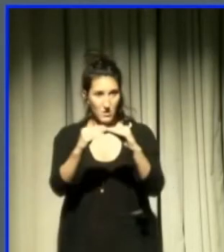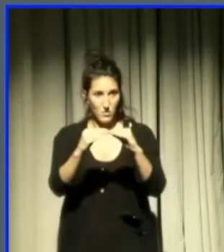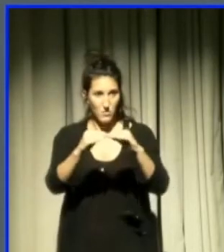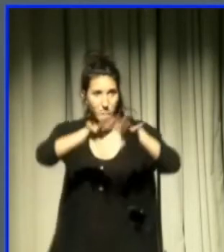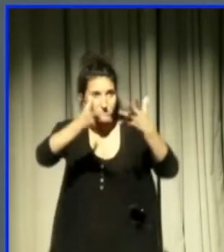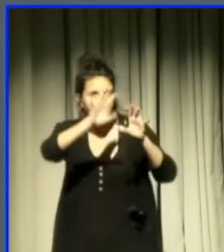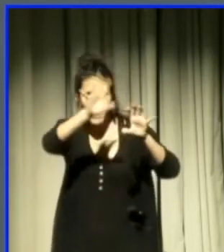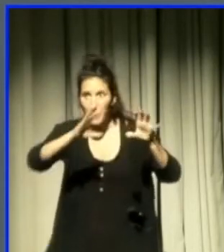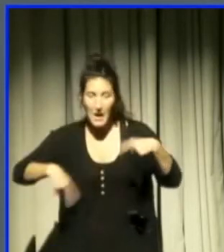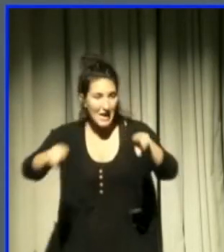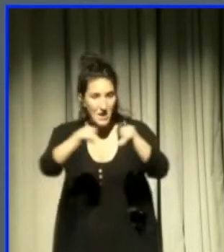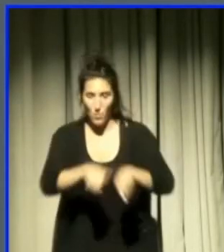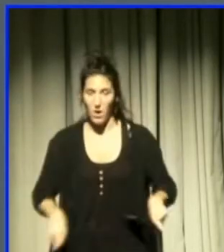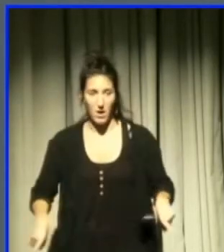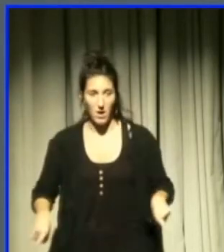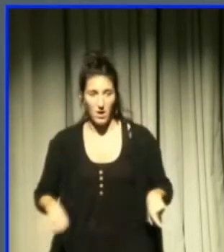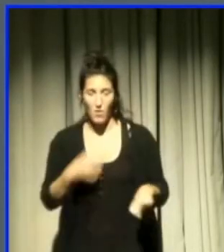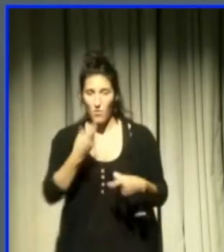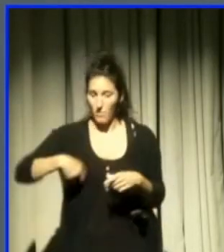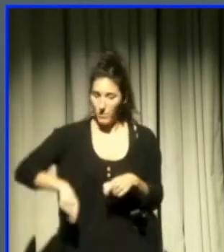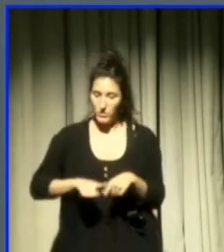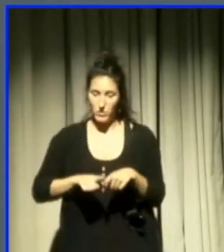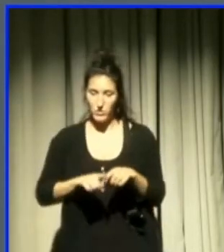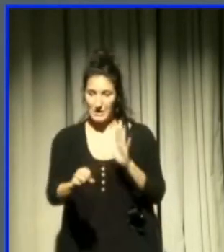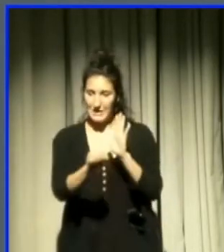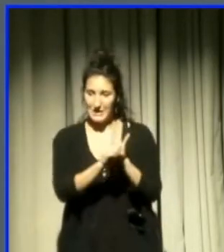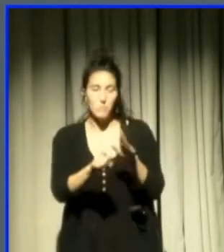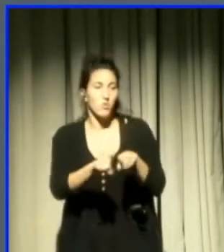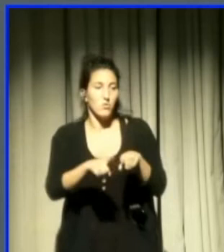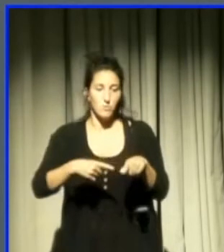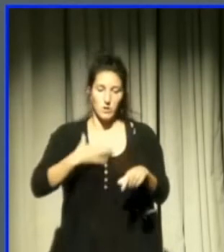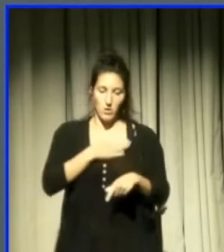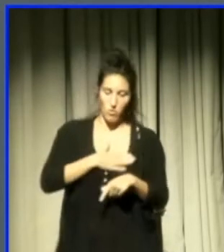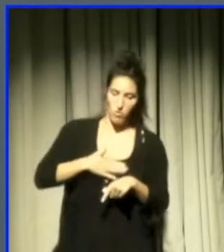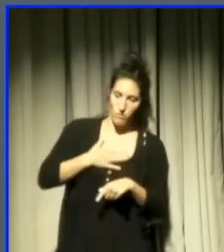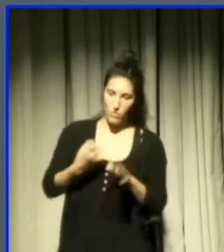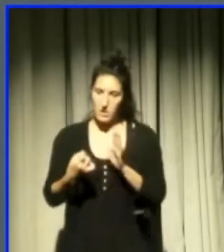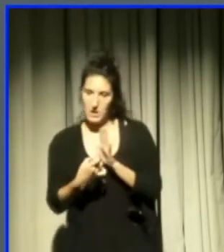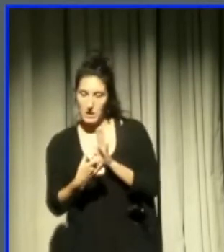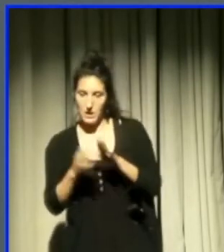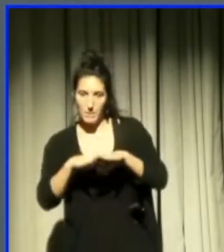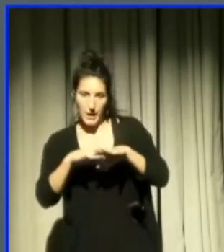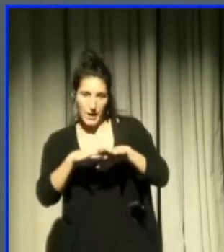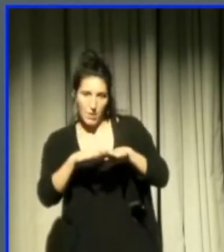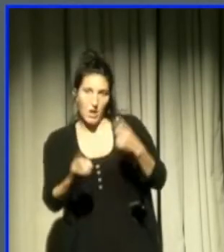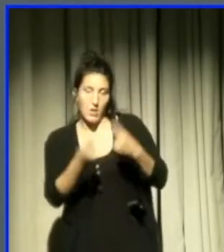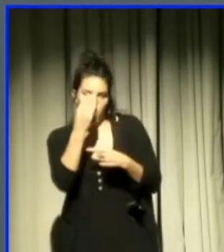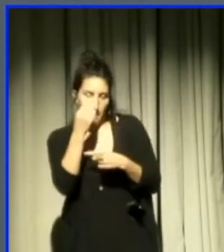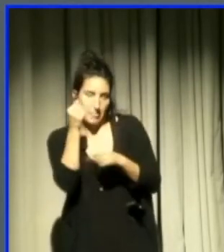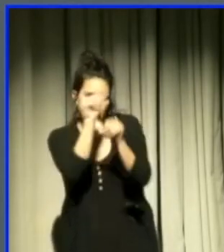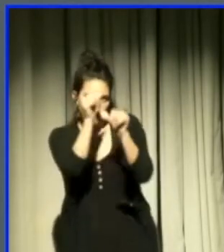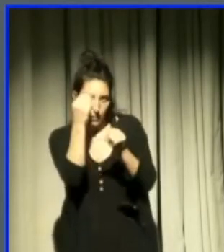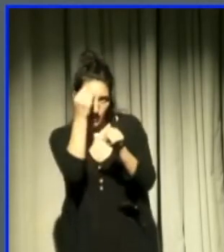certain connoisseurial mindset. Minimalist furniture, craft beer, avocado toast, reclaimed wood, industrial lighting, cortados,